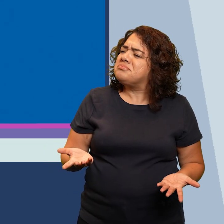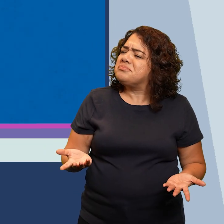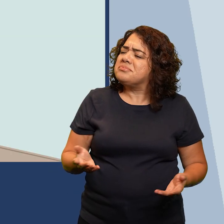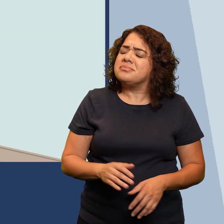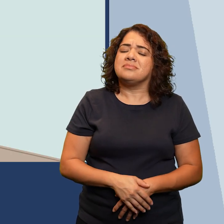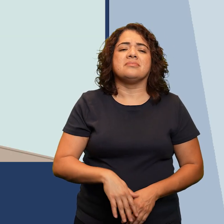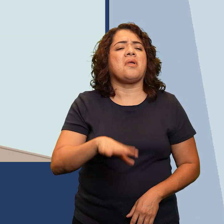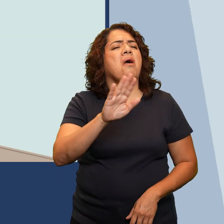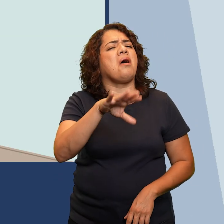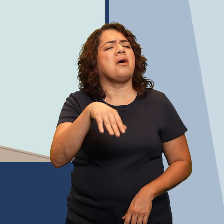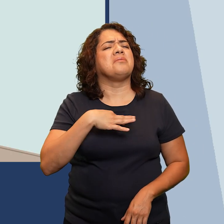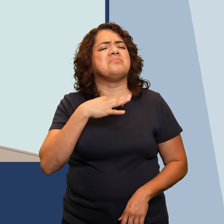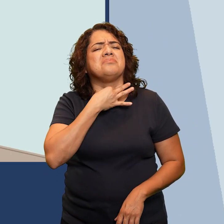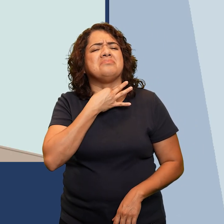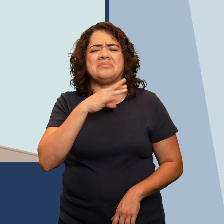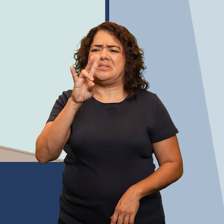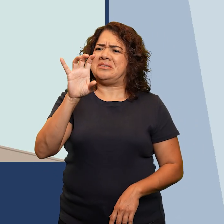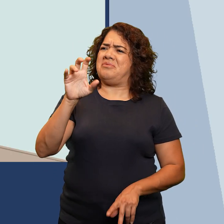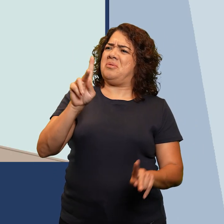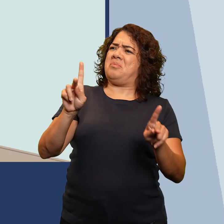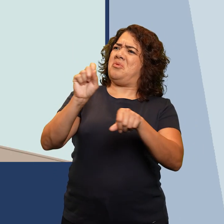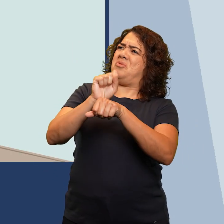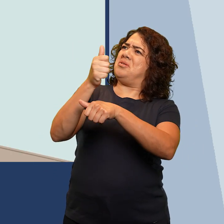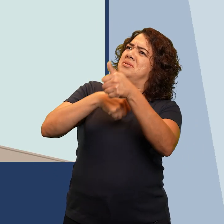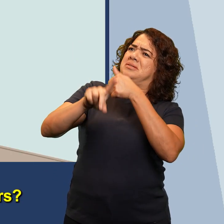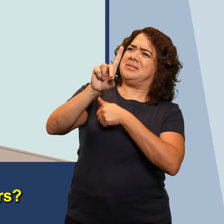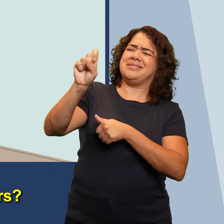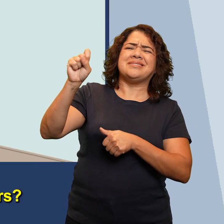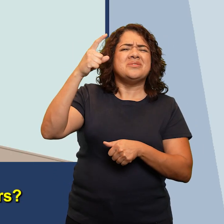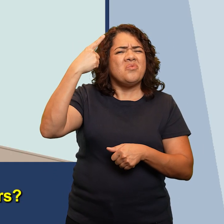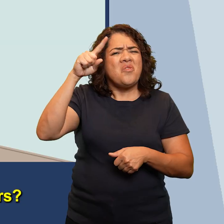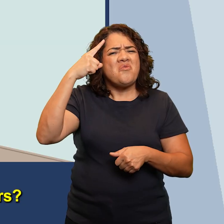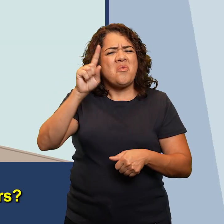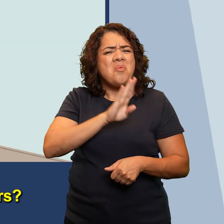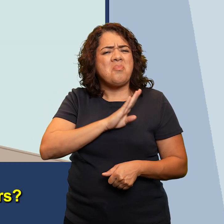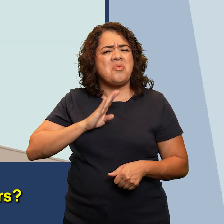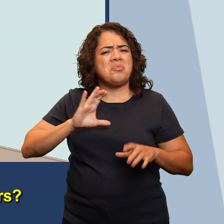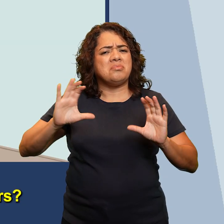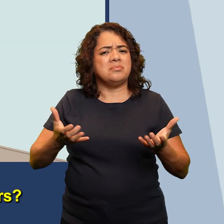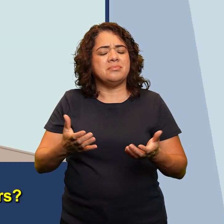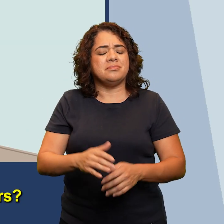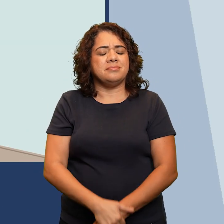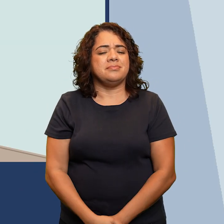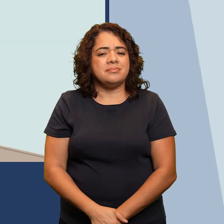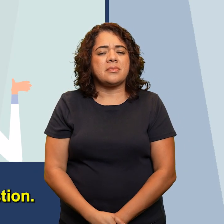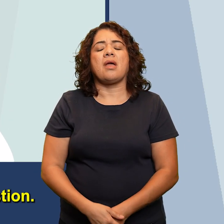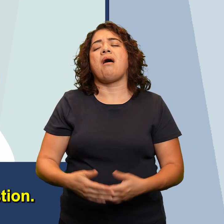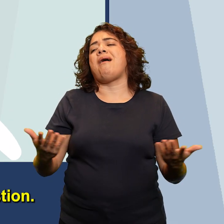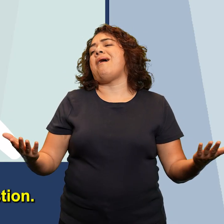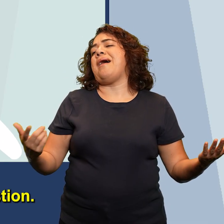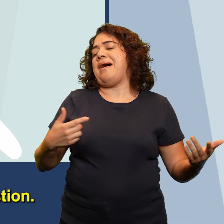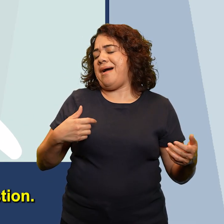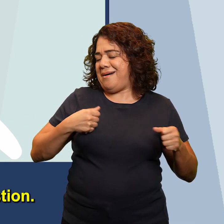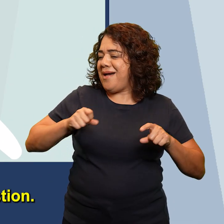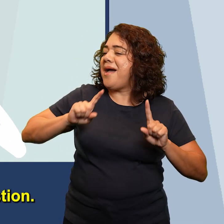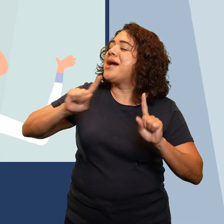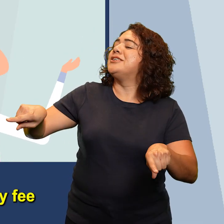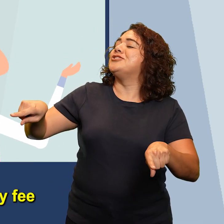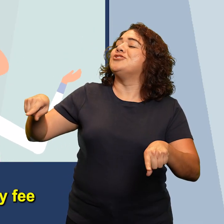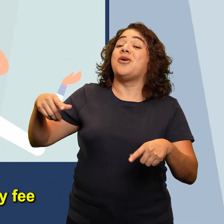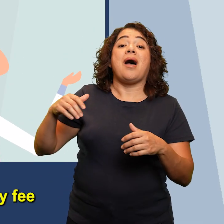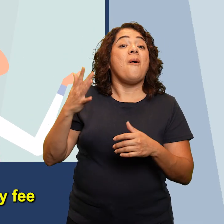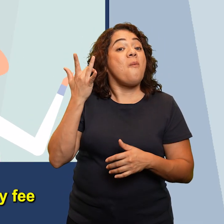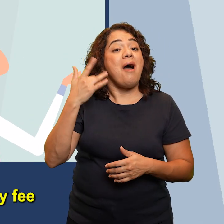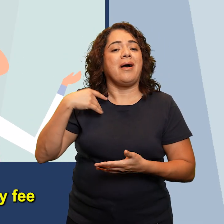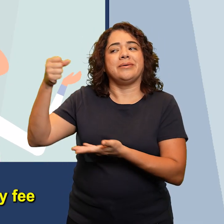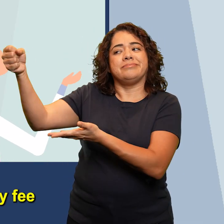Yes, sir? Hey, bud, if DDS does all that, why have a board of directors? I'm happy to answer that question.